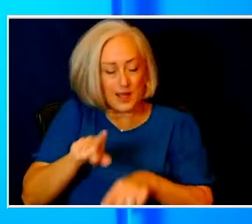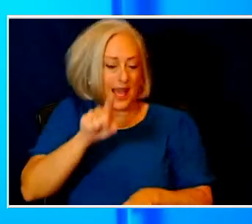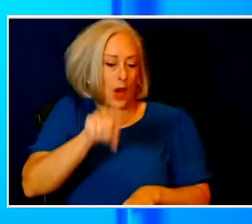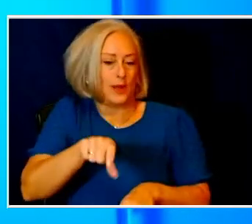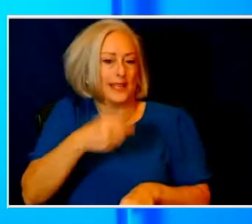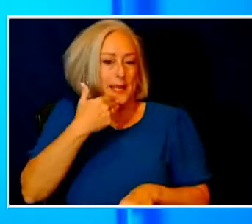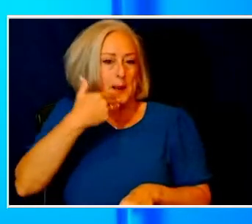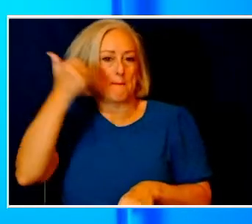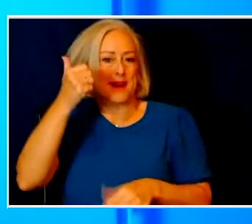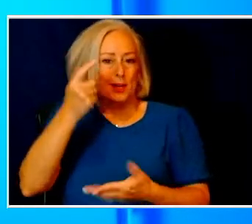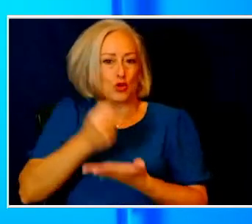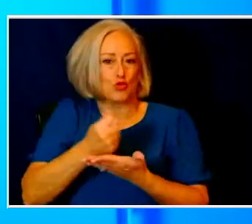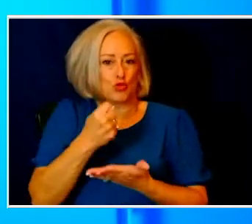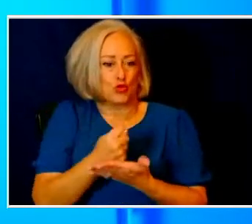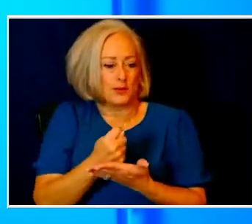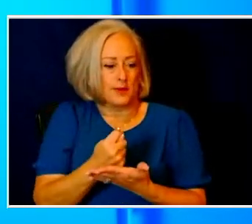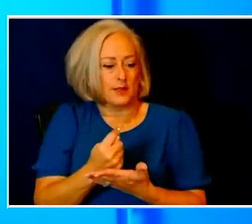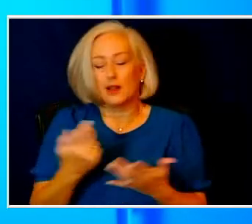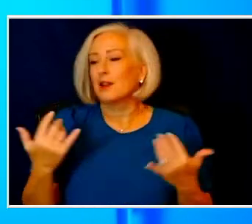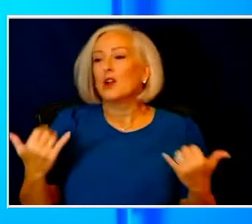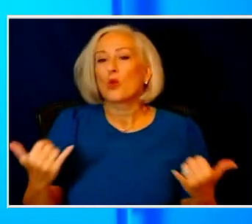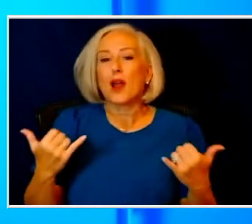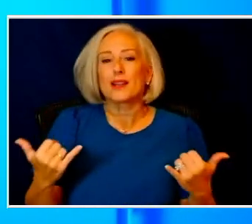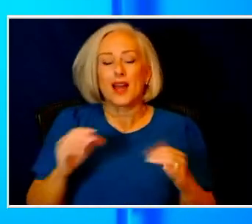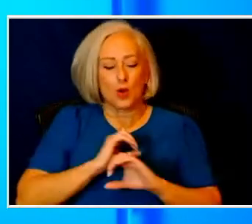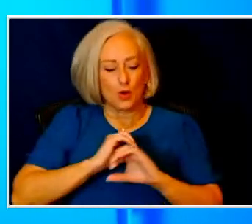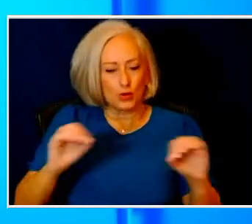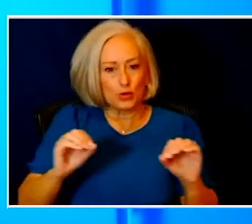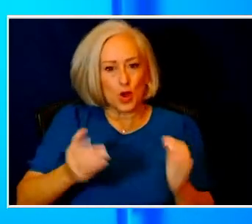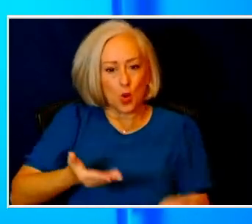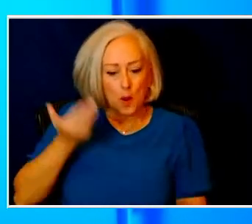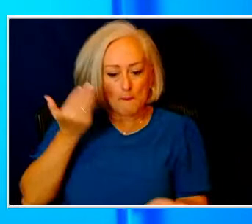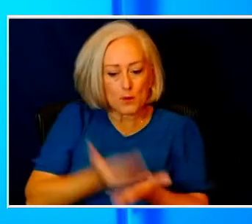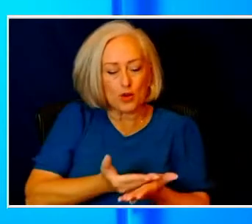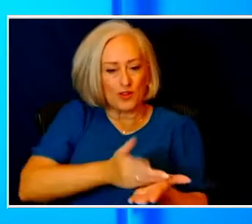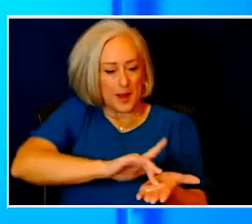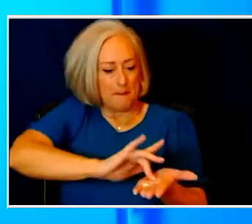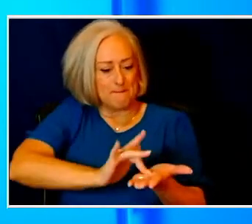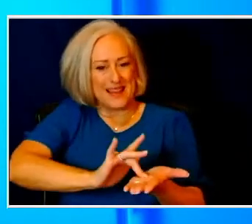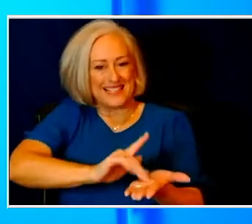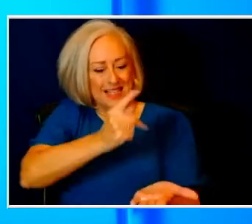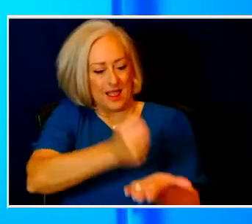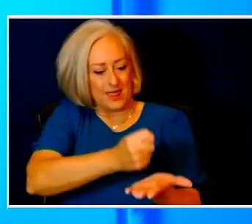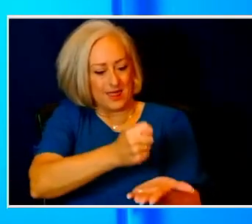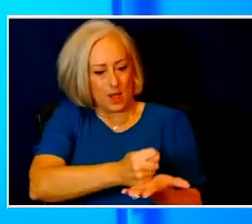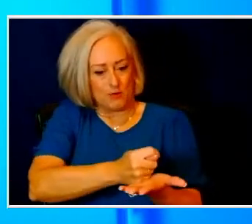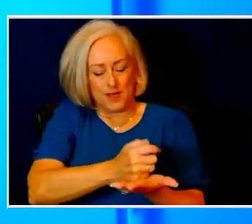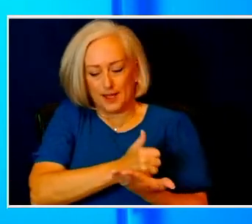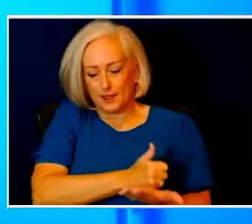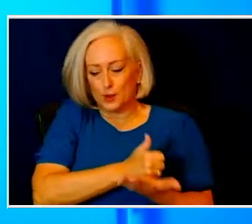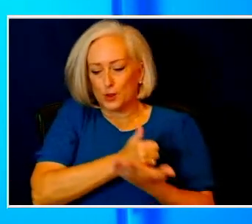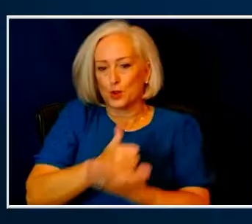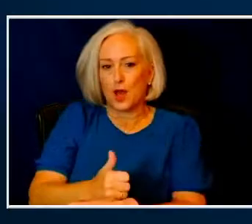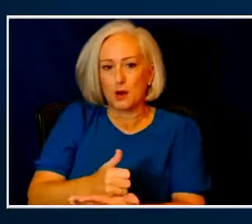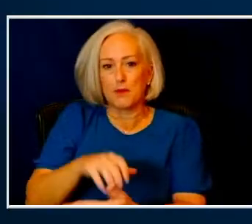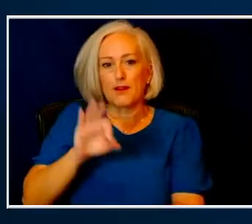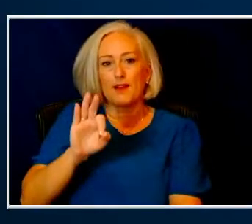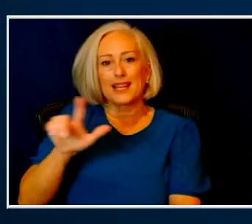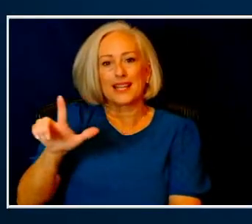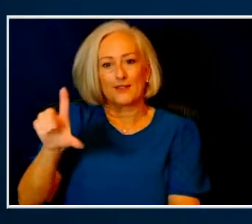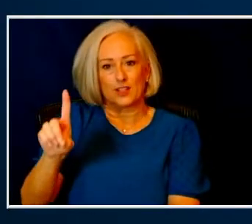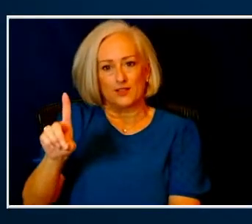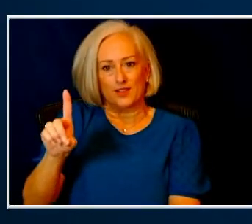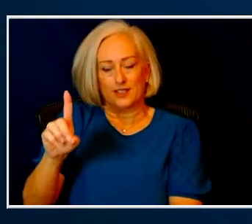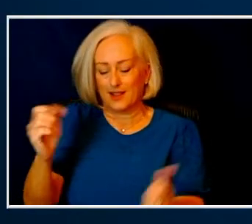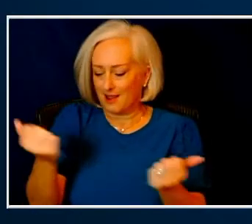have any really proven drug therapies for fatty liver disease. It's all about weight loss.